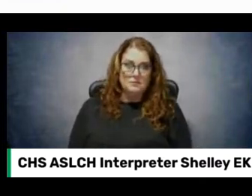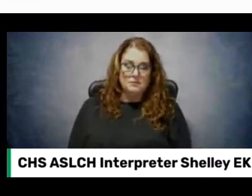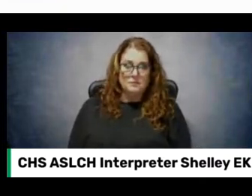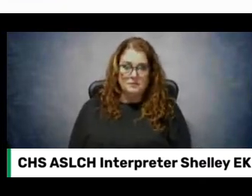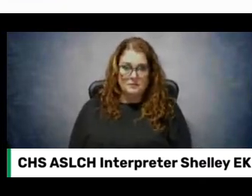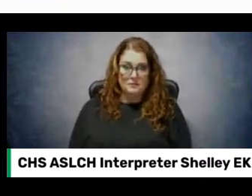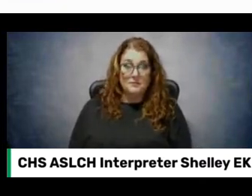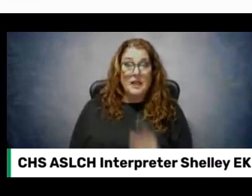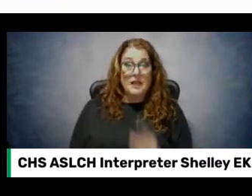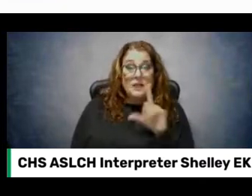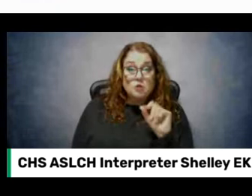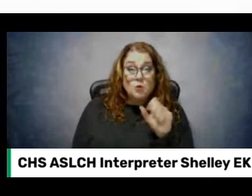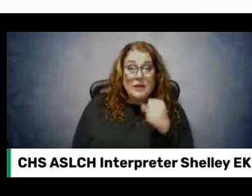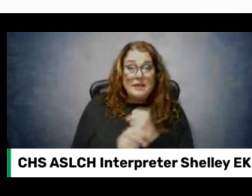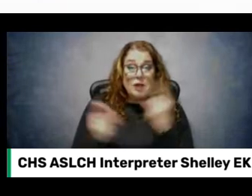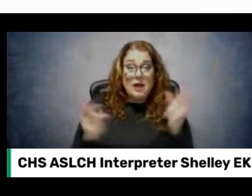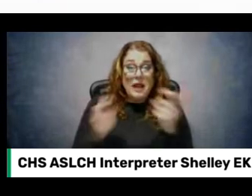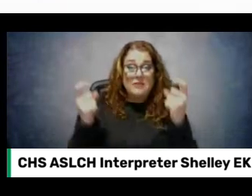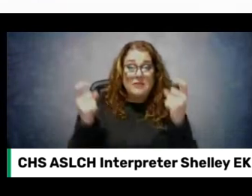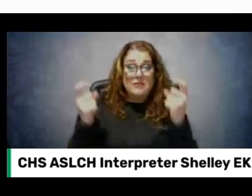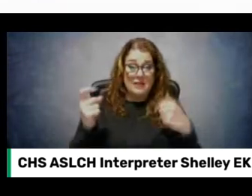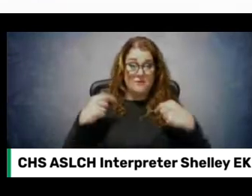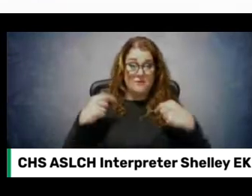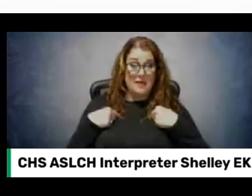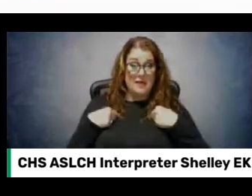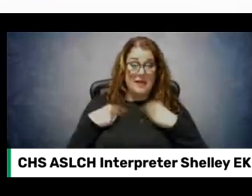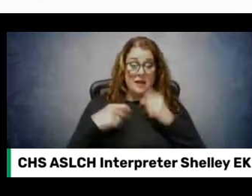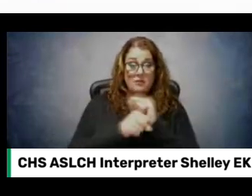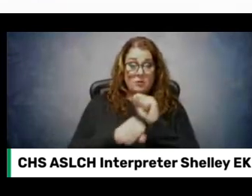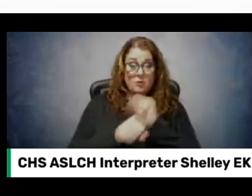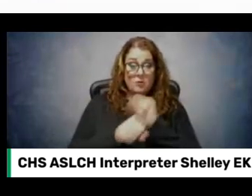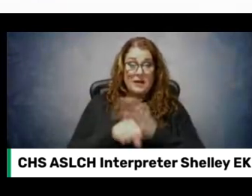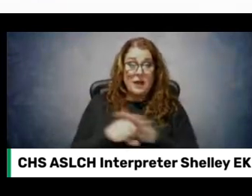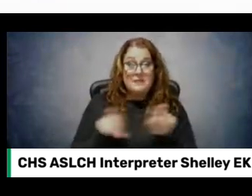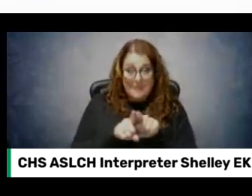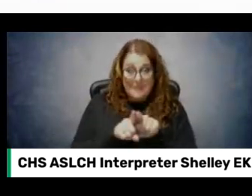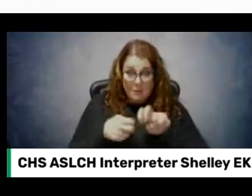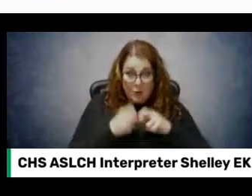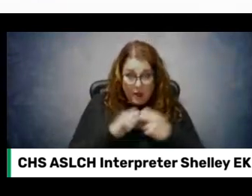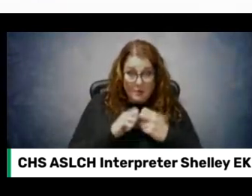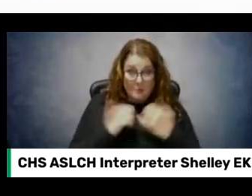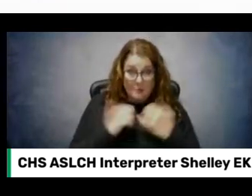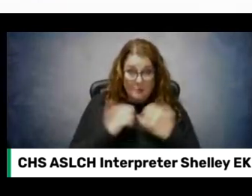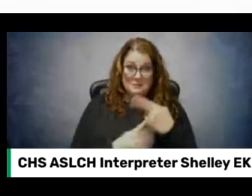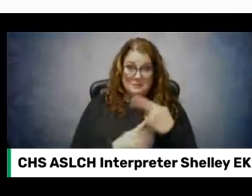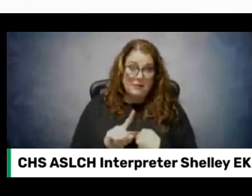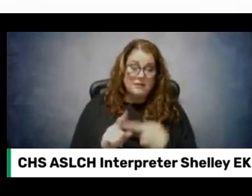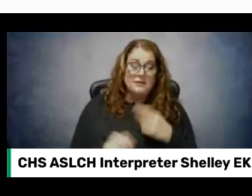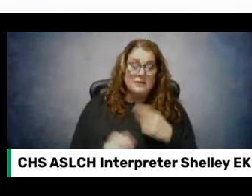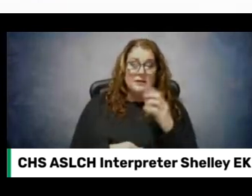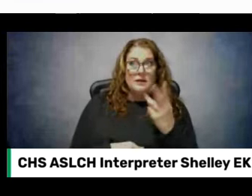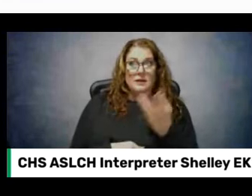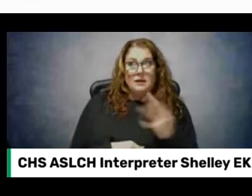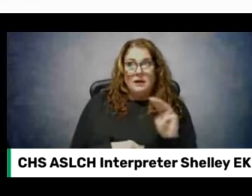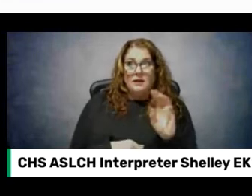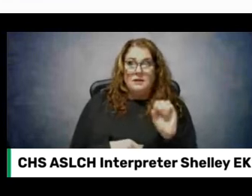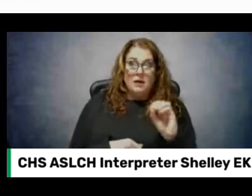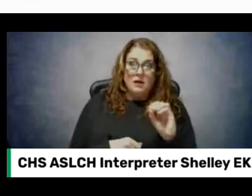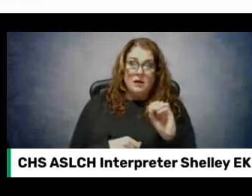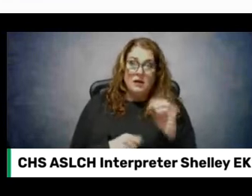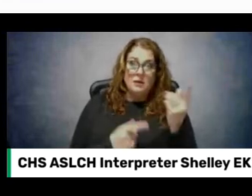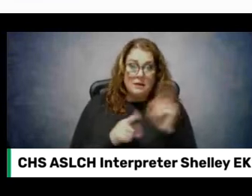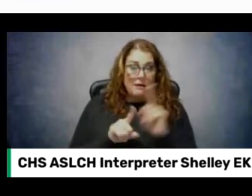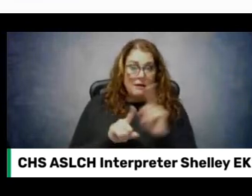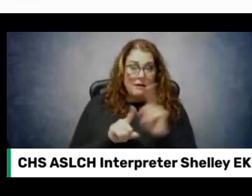And it's a 20-year anniversary for me working on the same problem this month, kind of aligned with